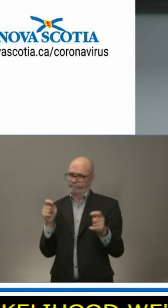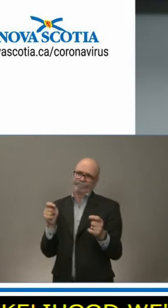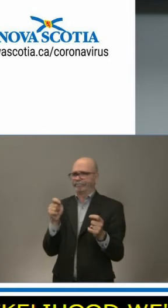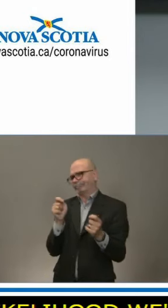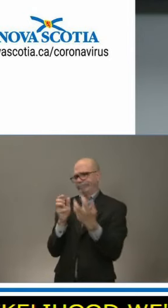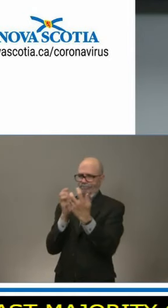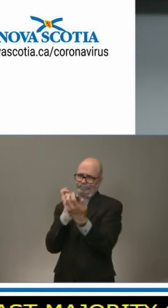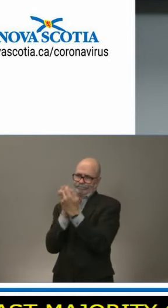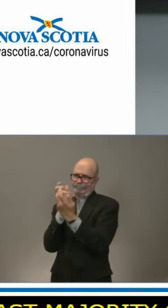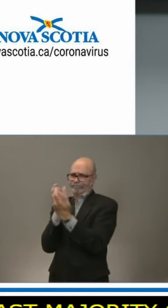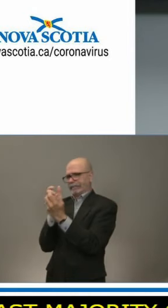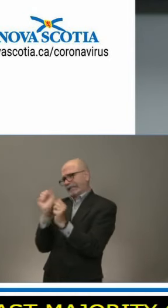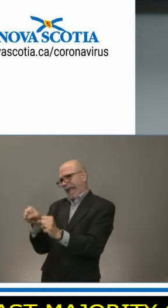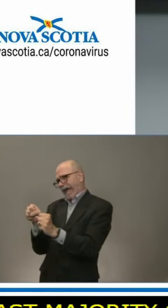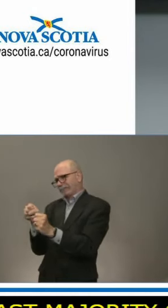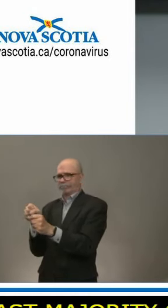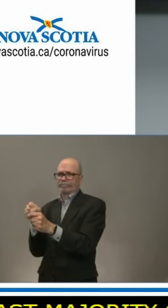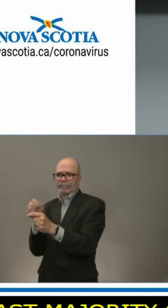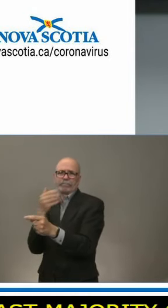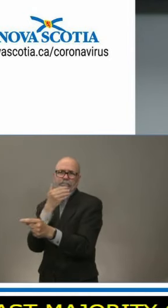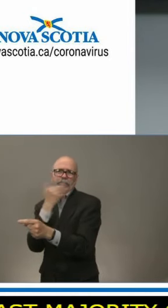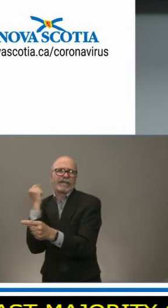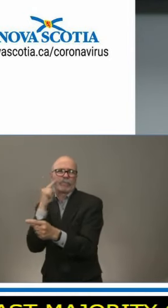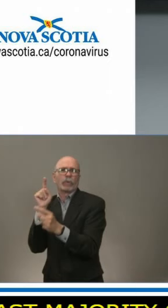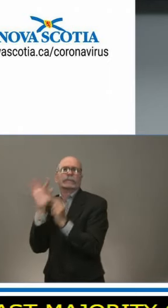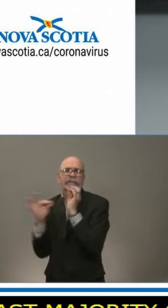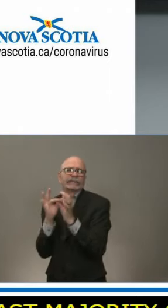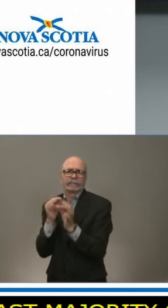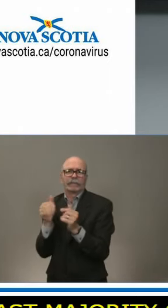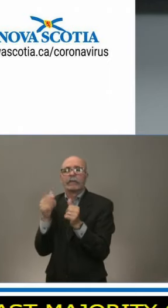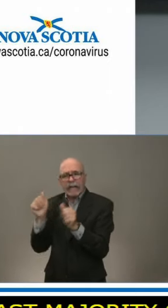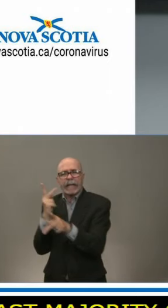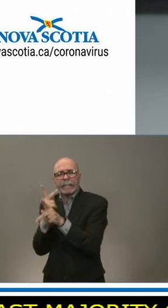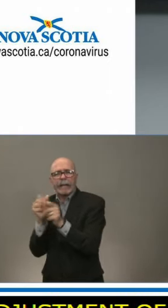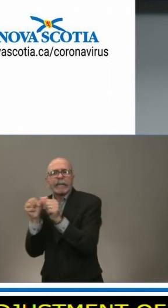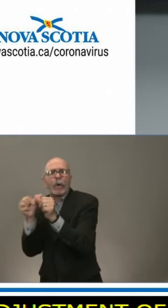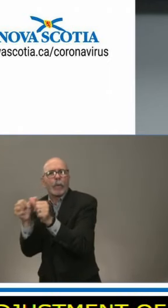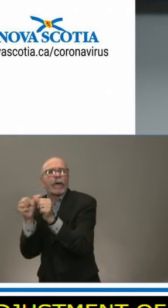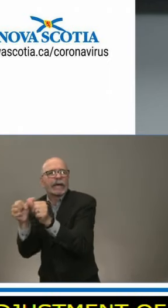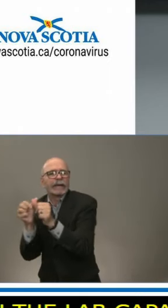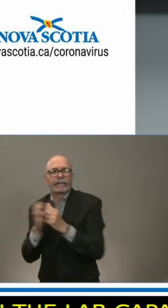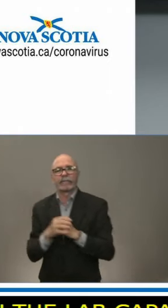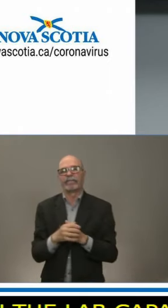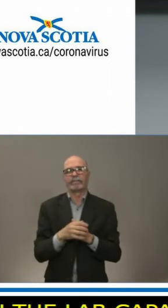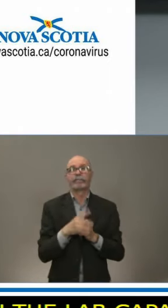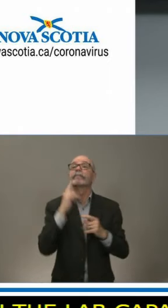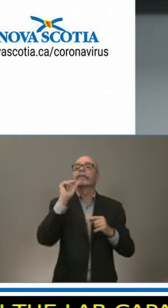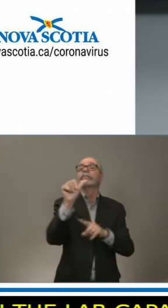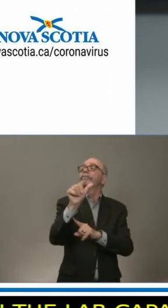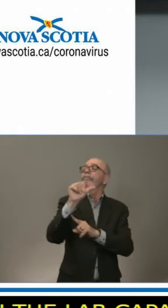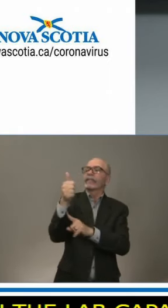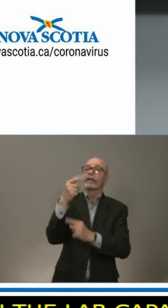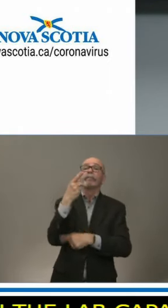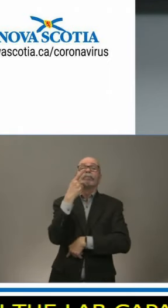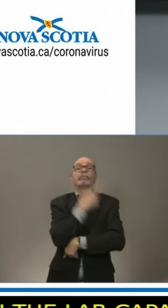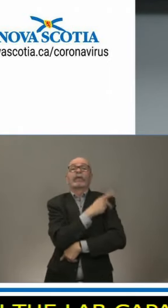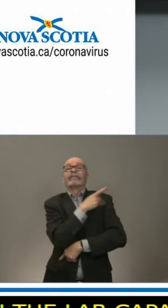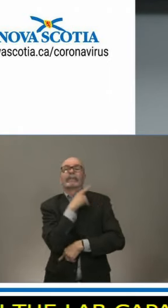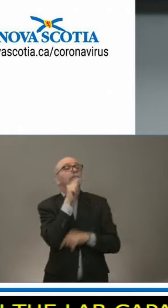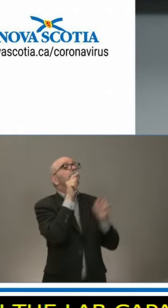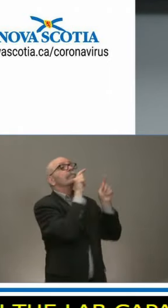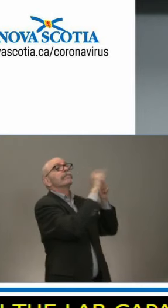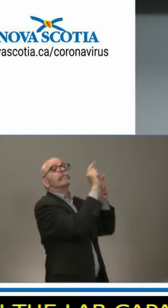I think we'll continue to have that ability. Other provinces, for a number of reasons, one of which